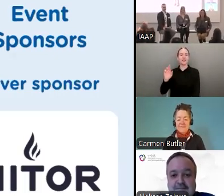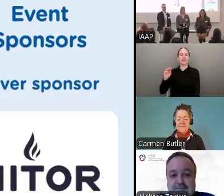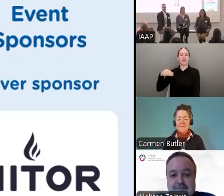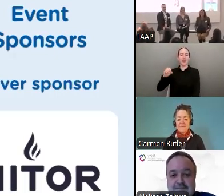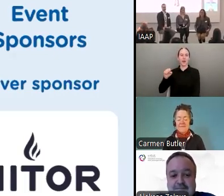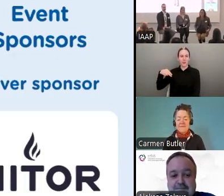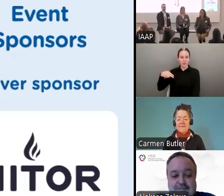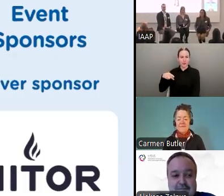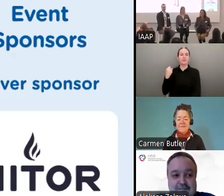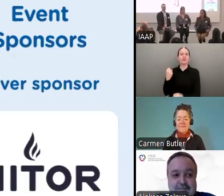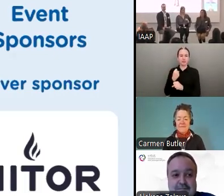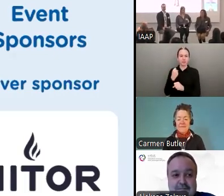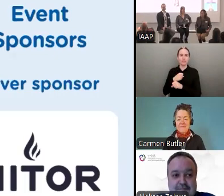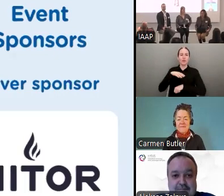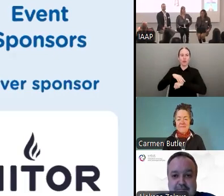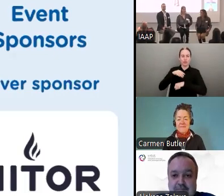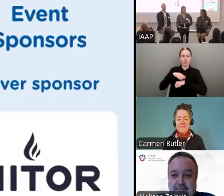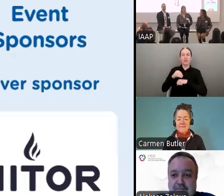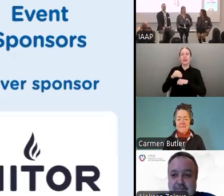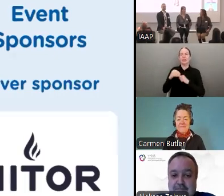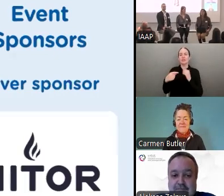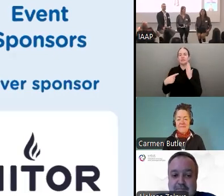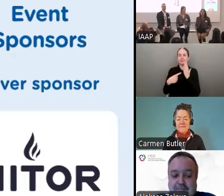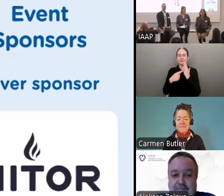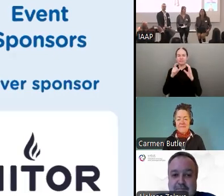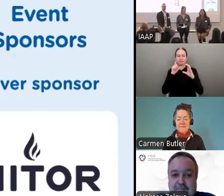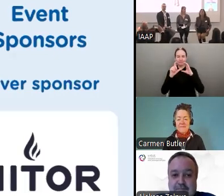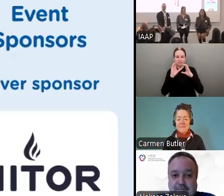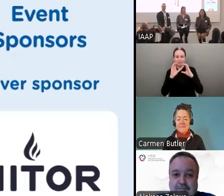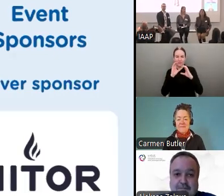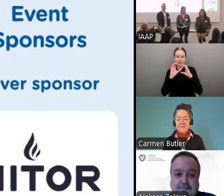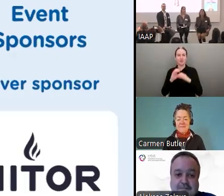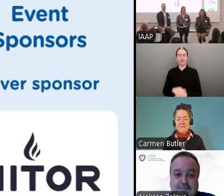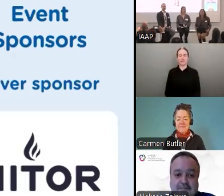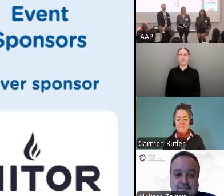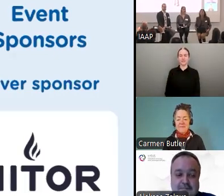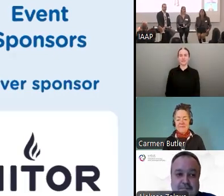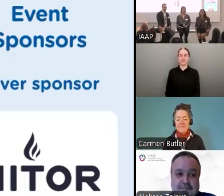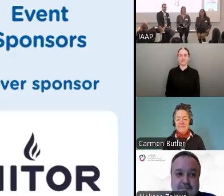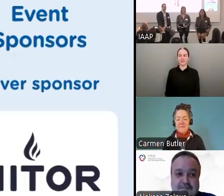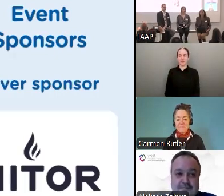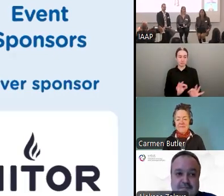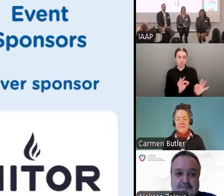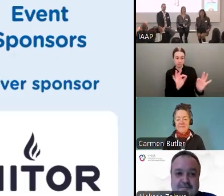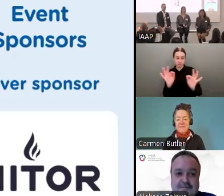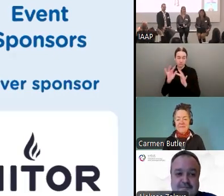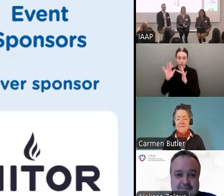Telecom Authority with a special focus on market surveillance. So do we have our online